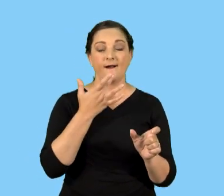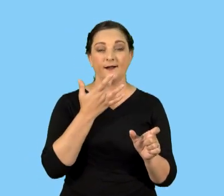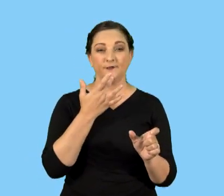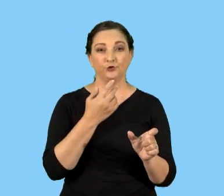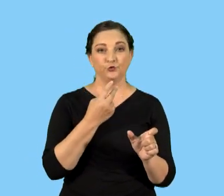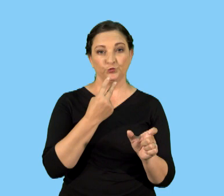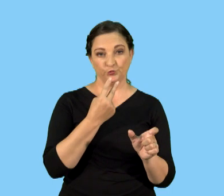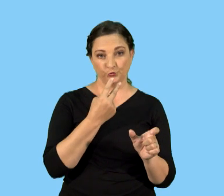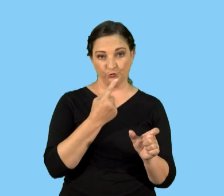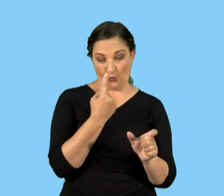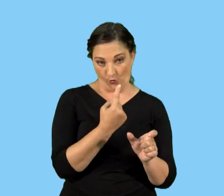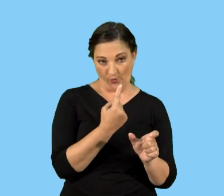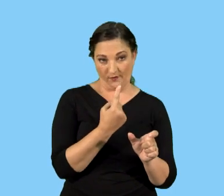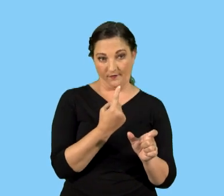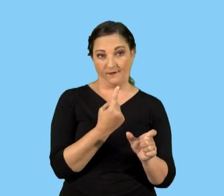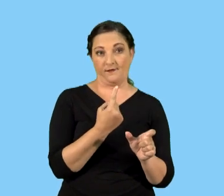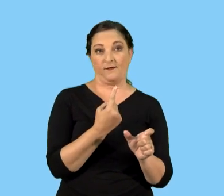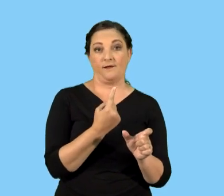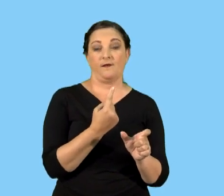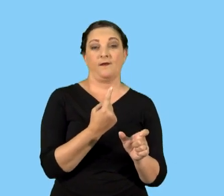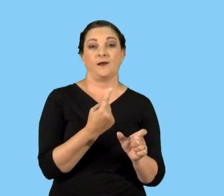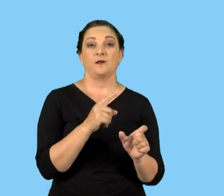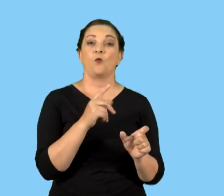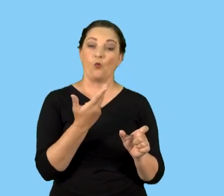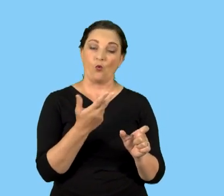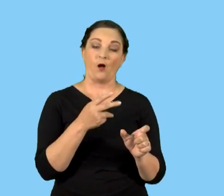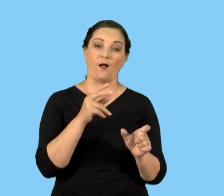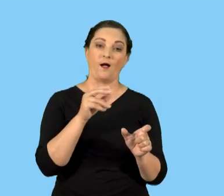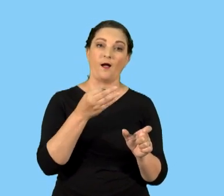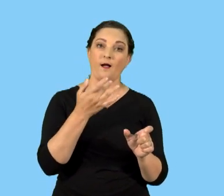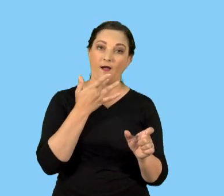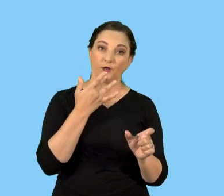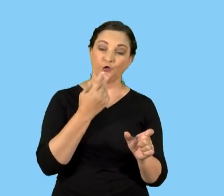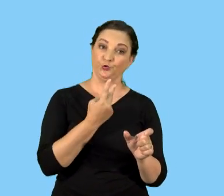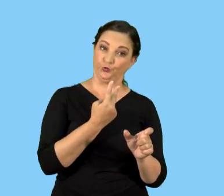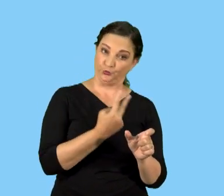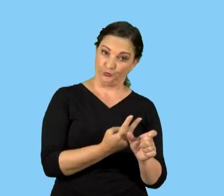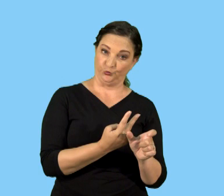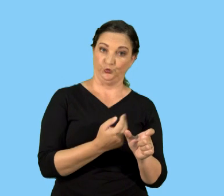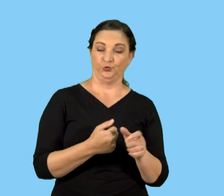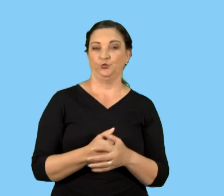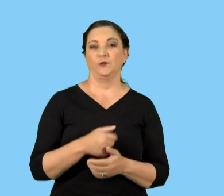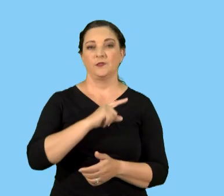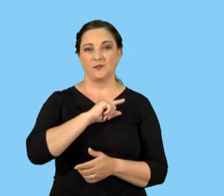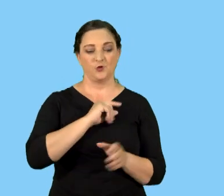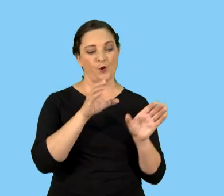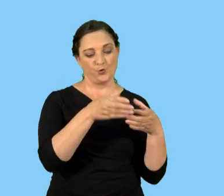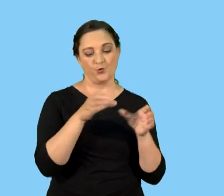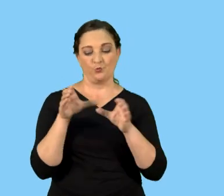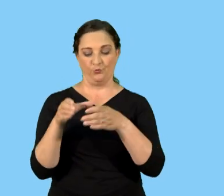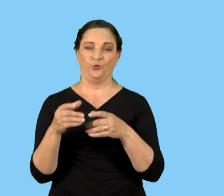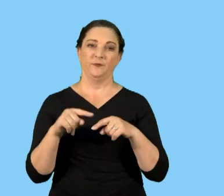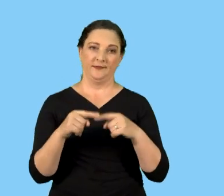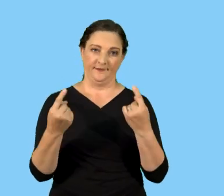1. How do we write it? We have iron 1. And then if it's iron 2, it's going to be 2 Roman figures, the Roman figure